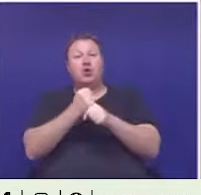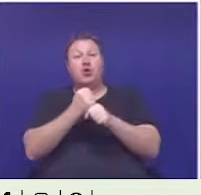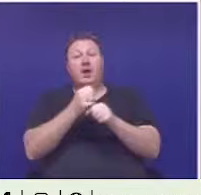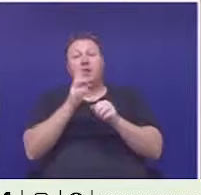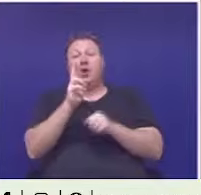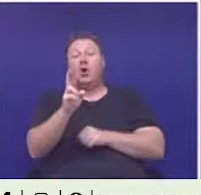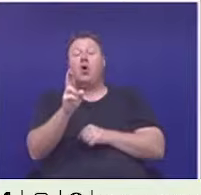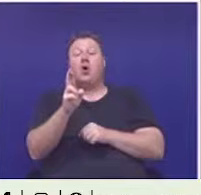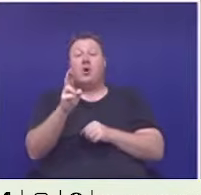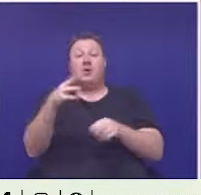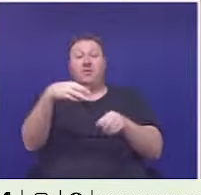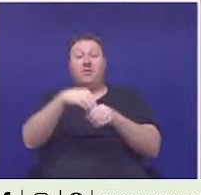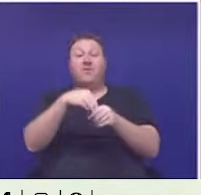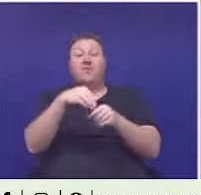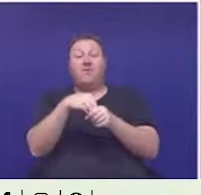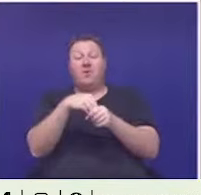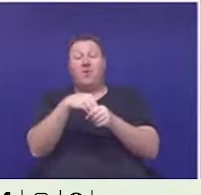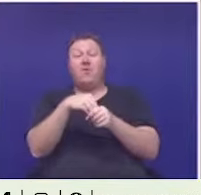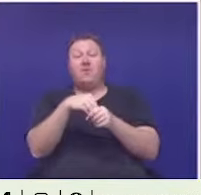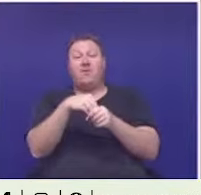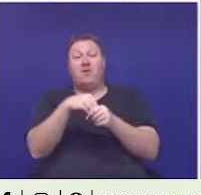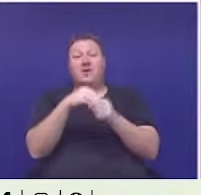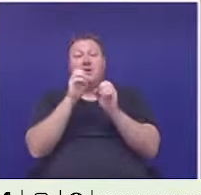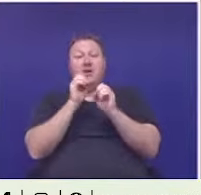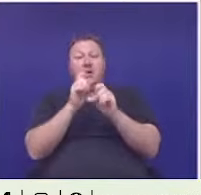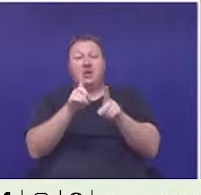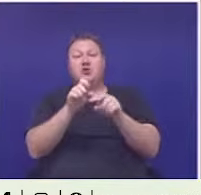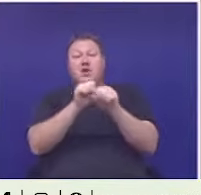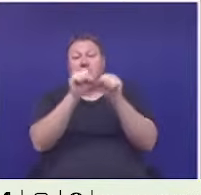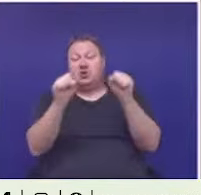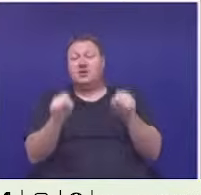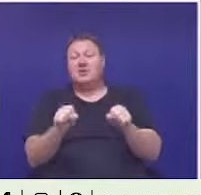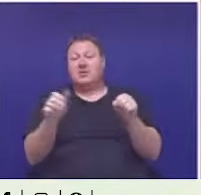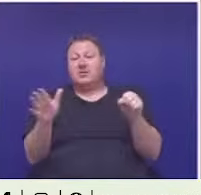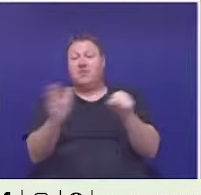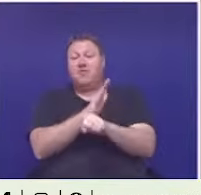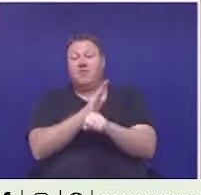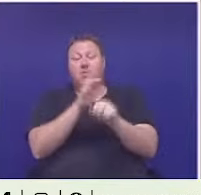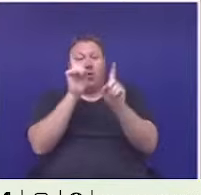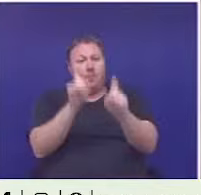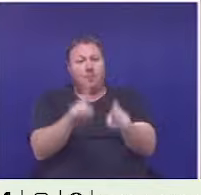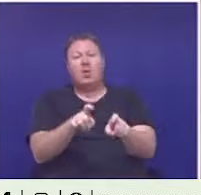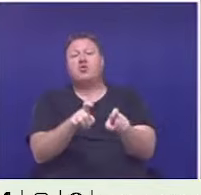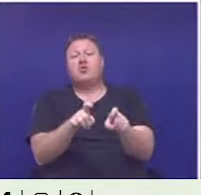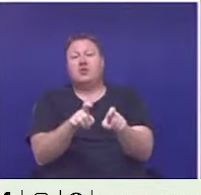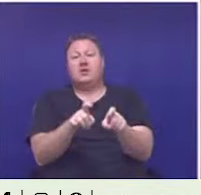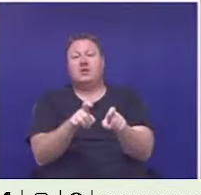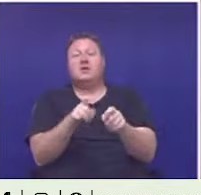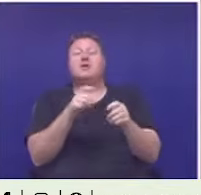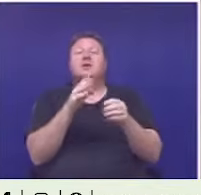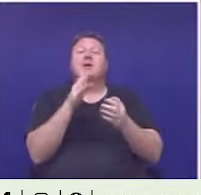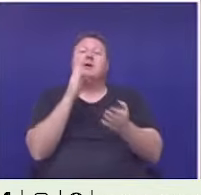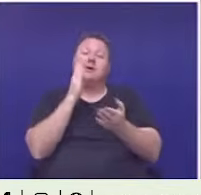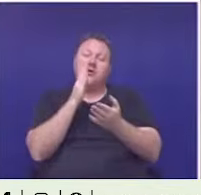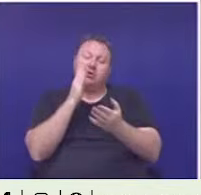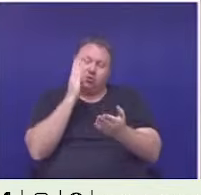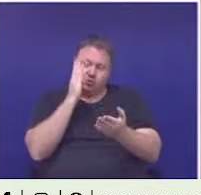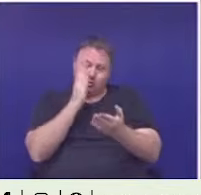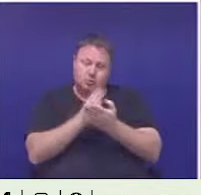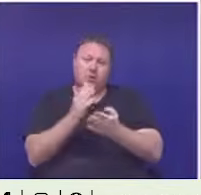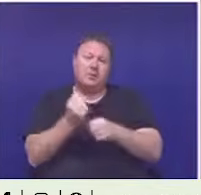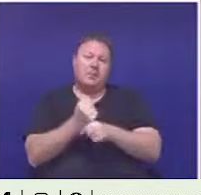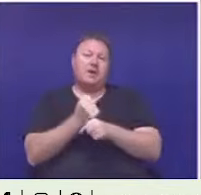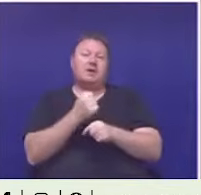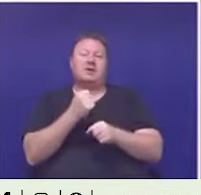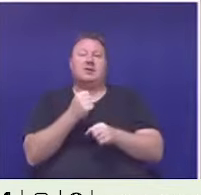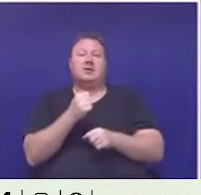of, is essentially part of schooling, compulsory schooling, you have to make sure that the grade R teacher that